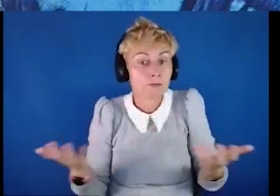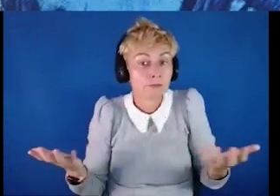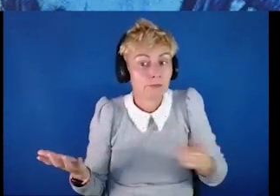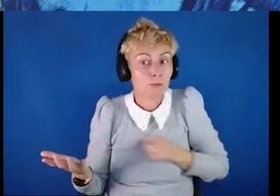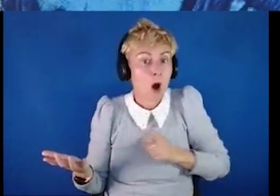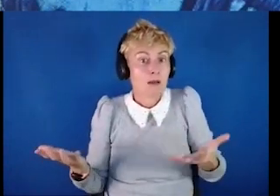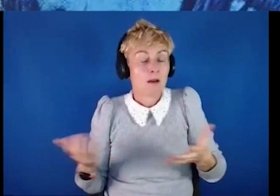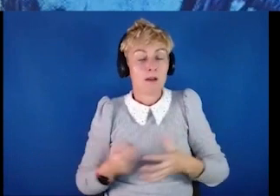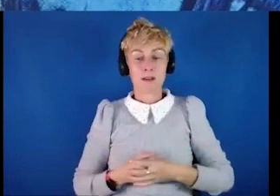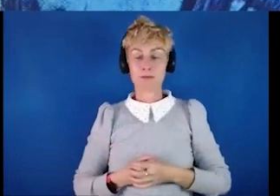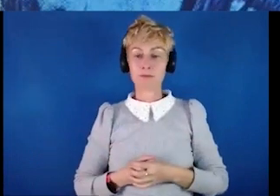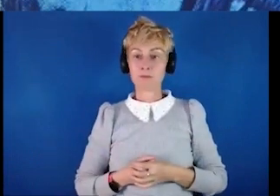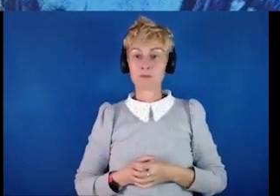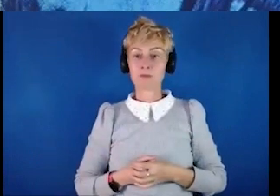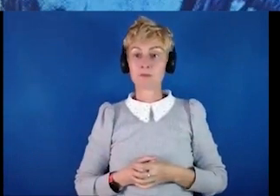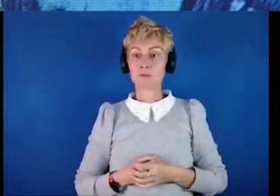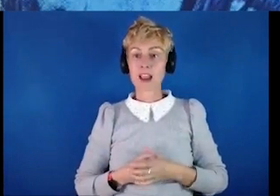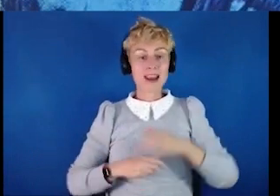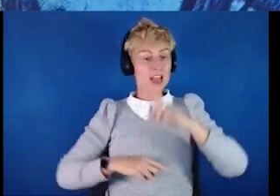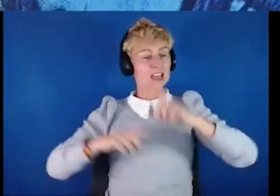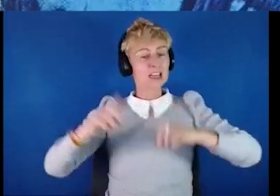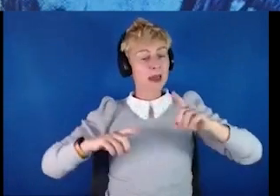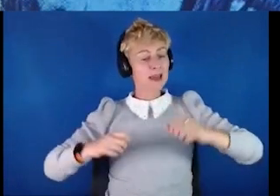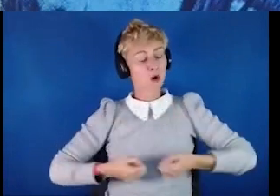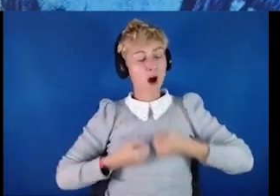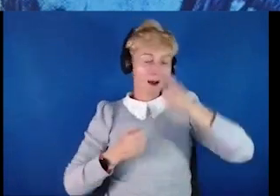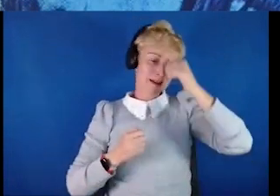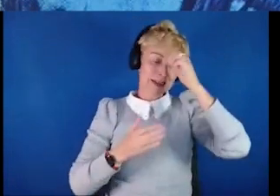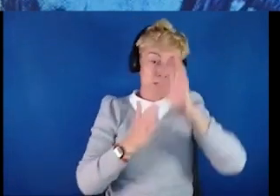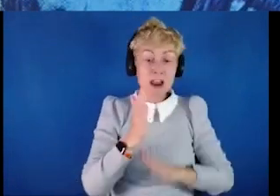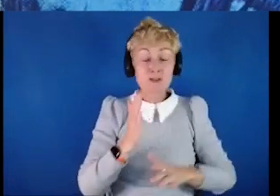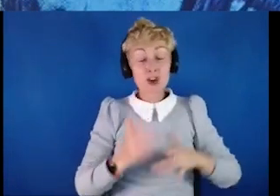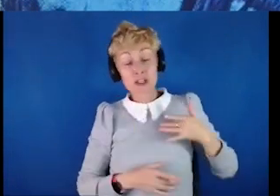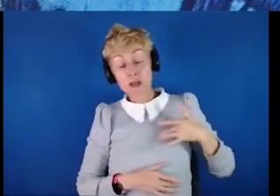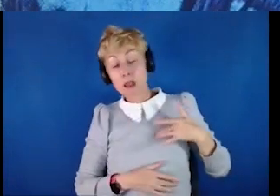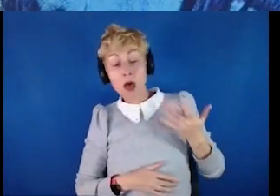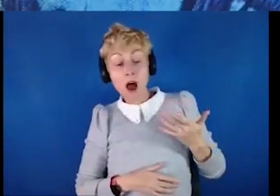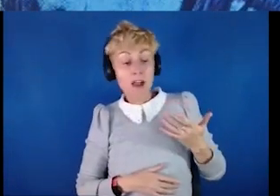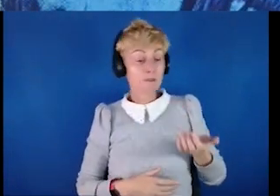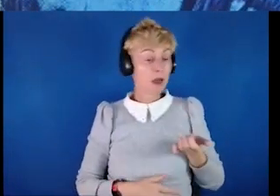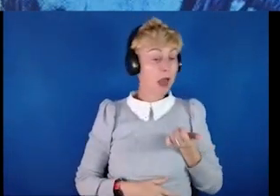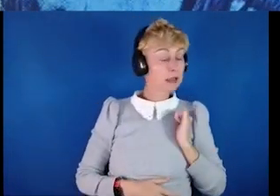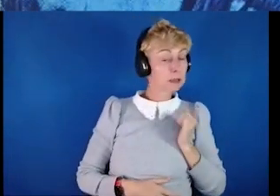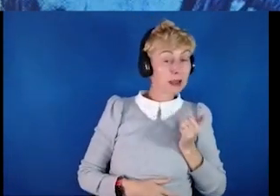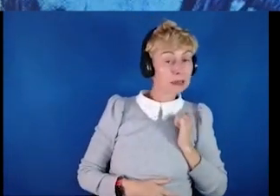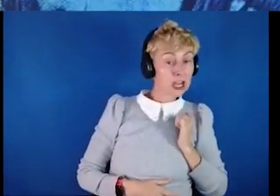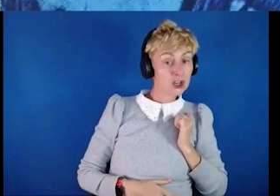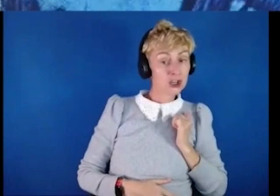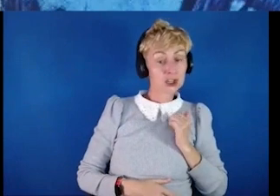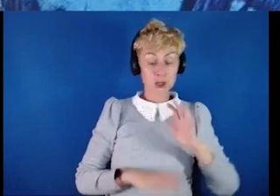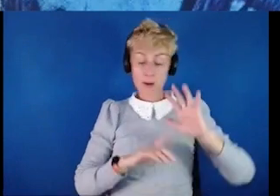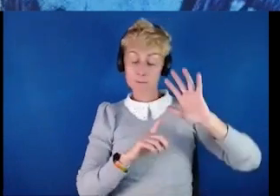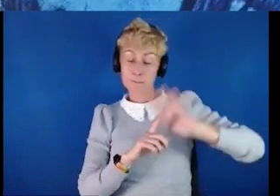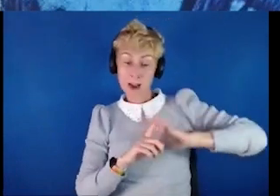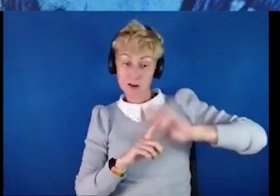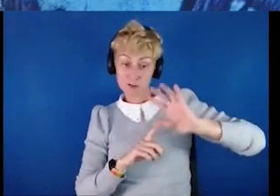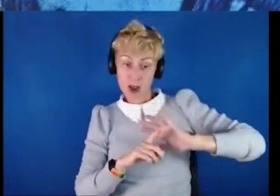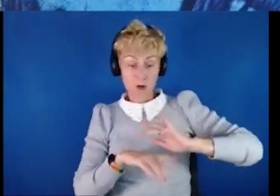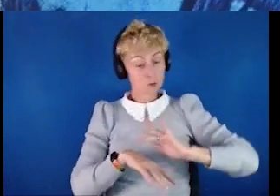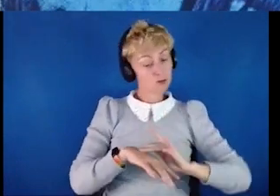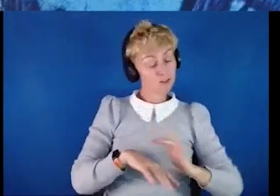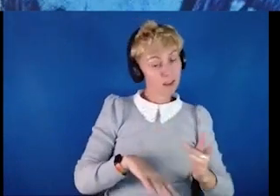our various standpoints, experiences, perspectives, maybe also professional backgrounds, we will